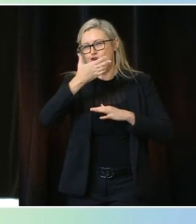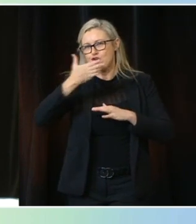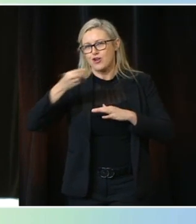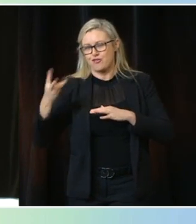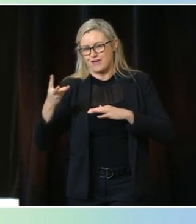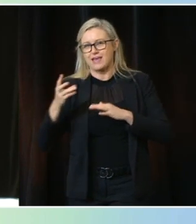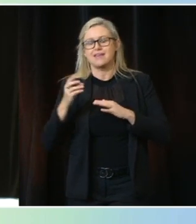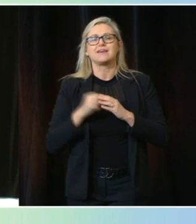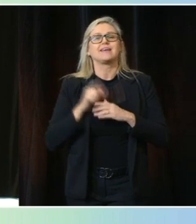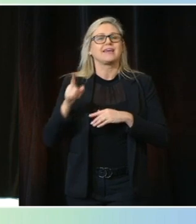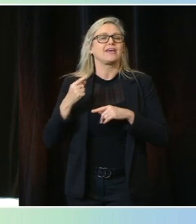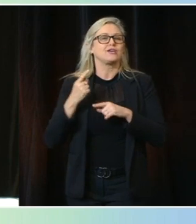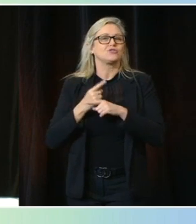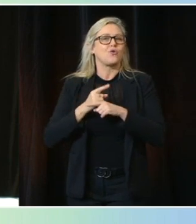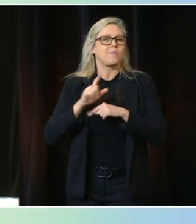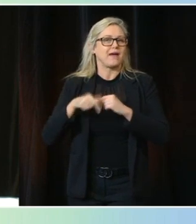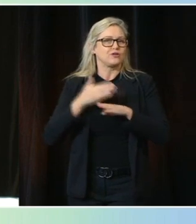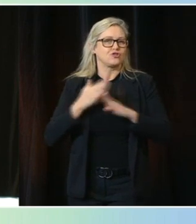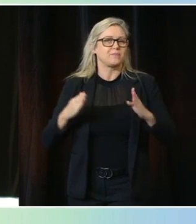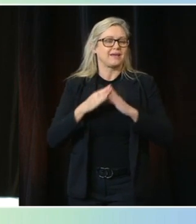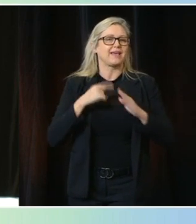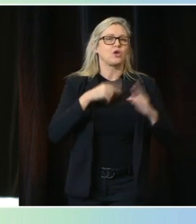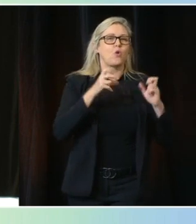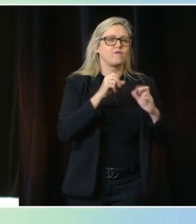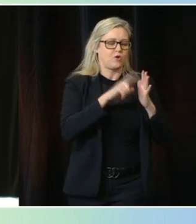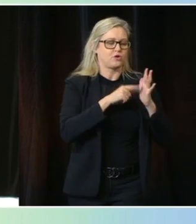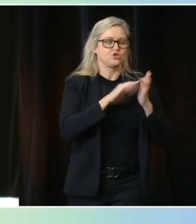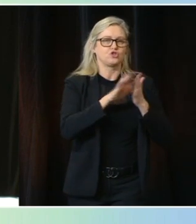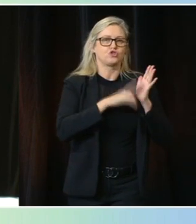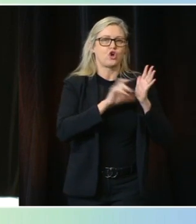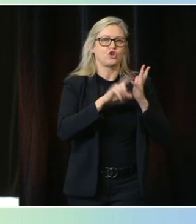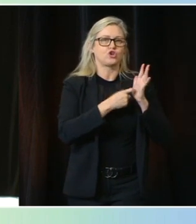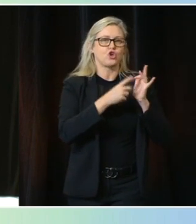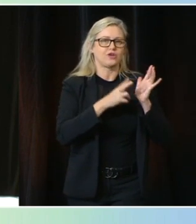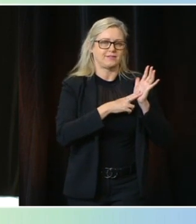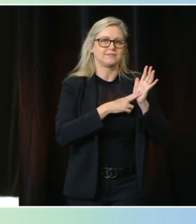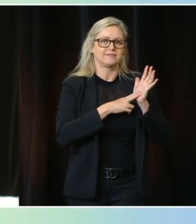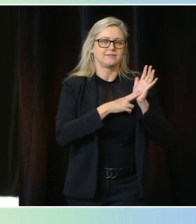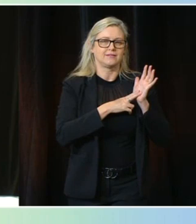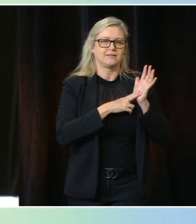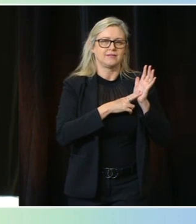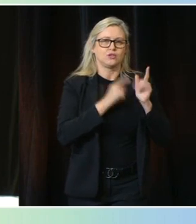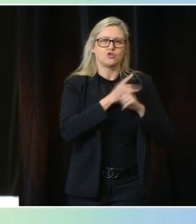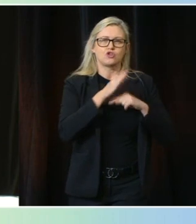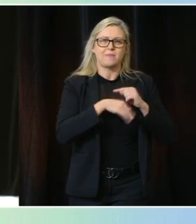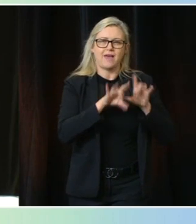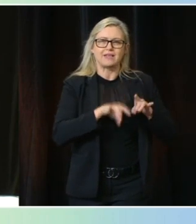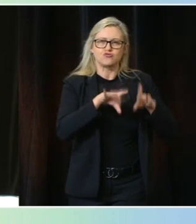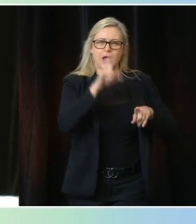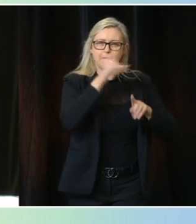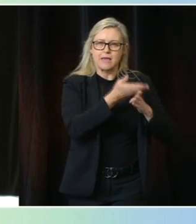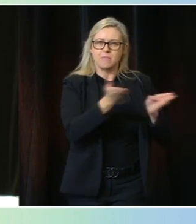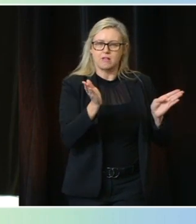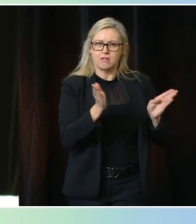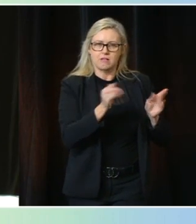opening remarks with a quote from John Curtin summoning the inherent quality of the Australian people